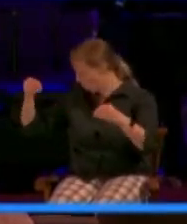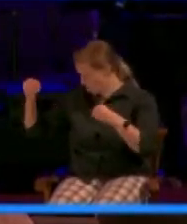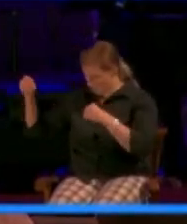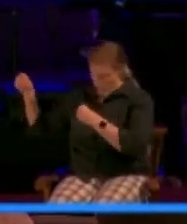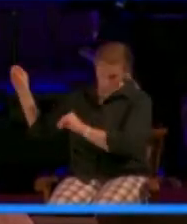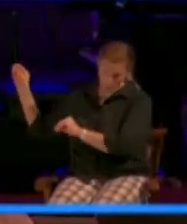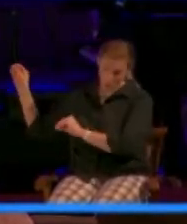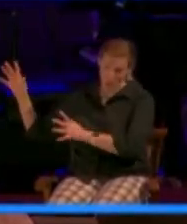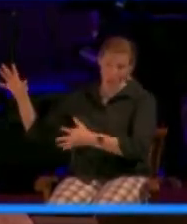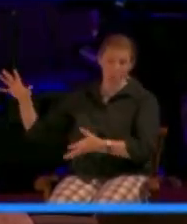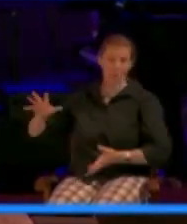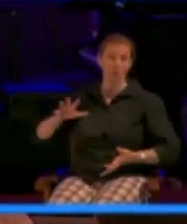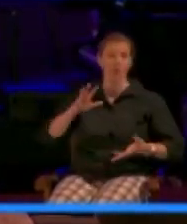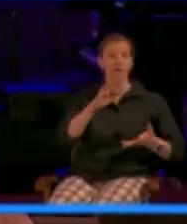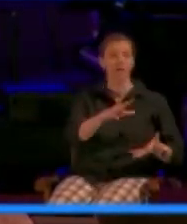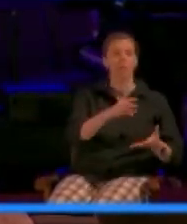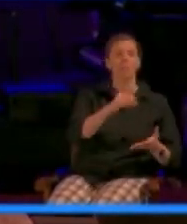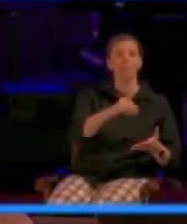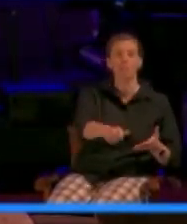what's here.